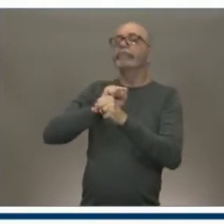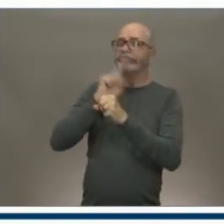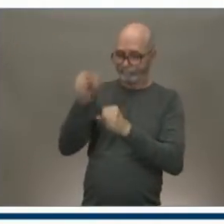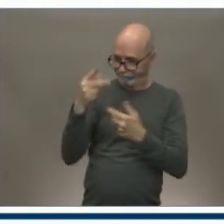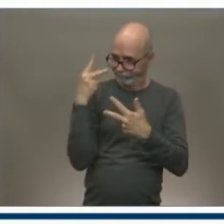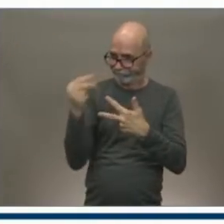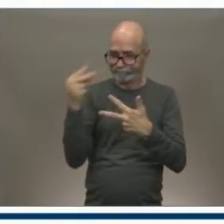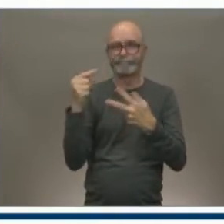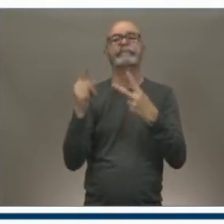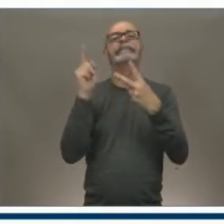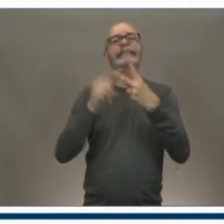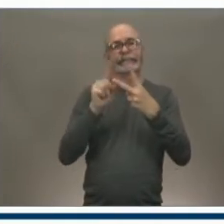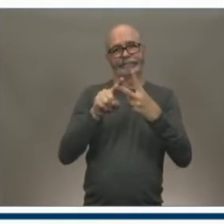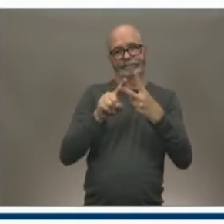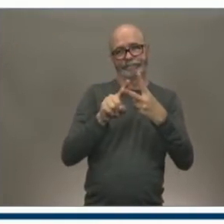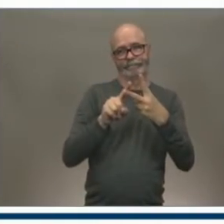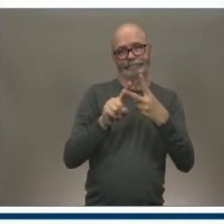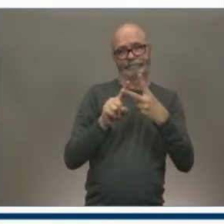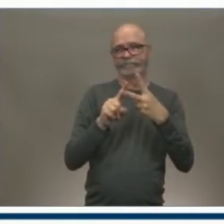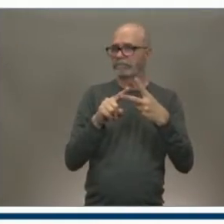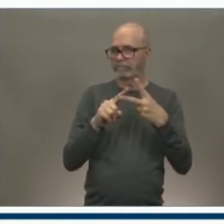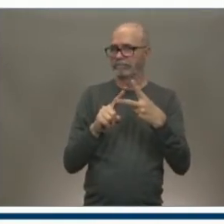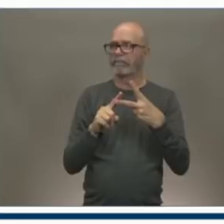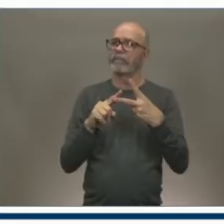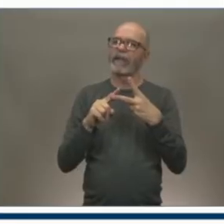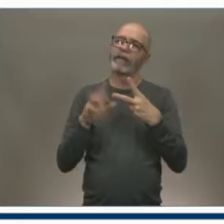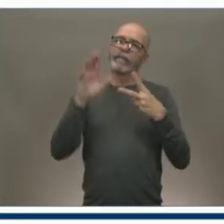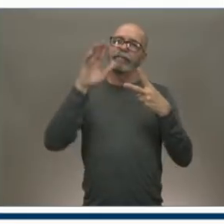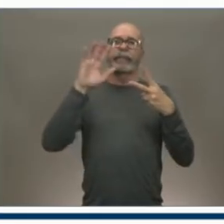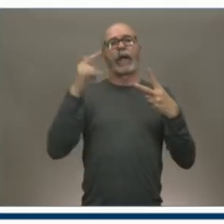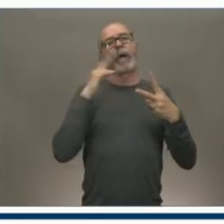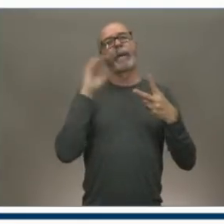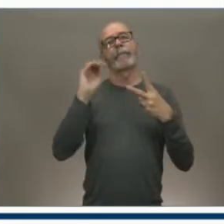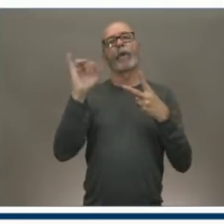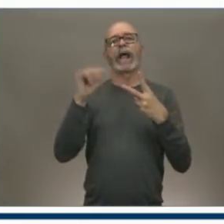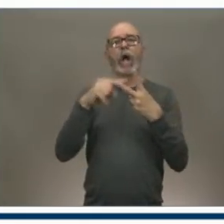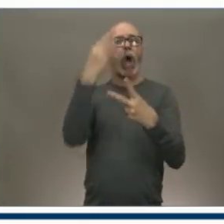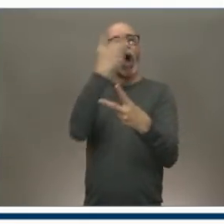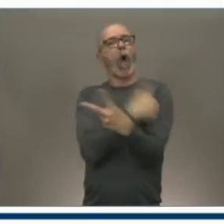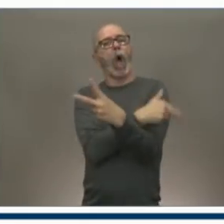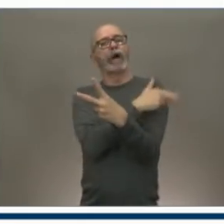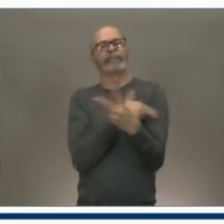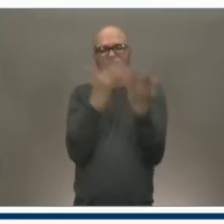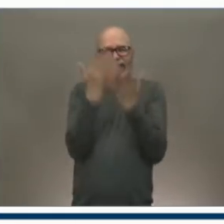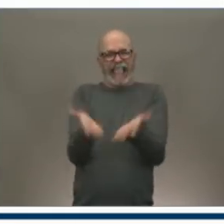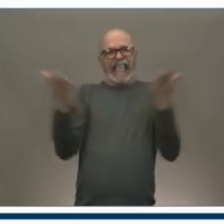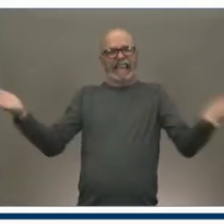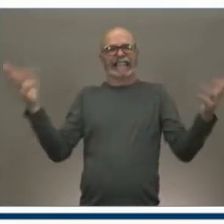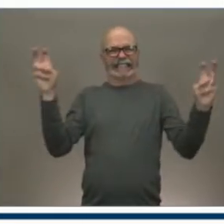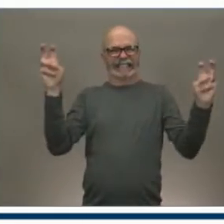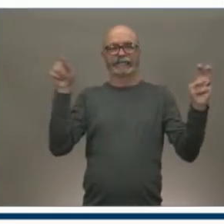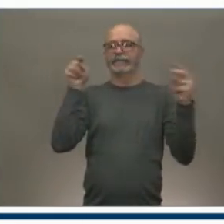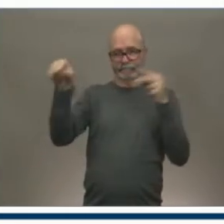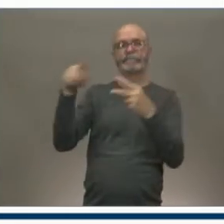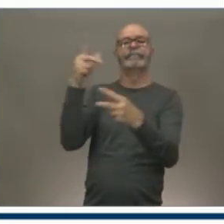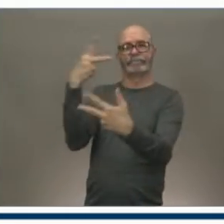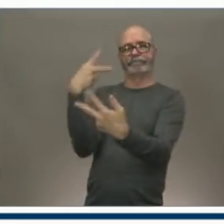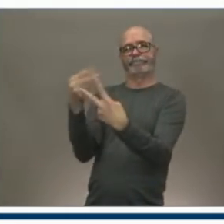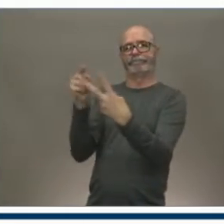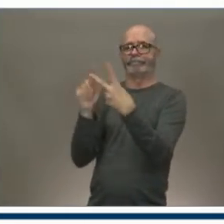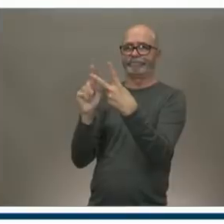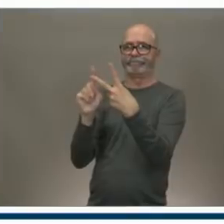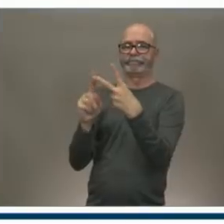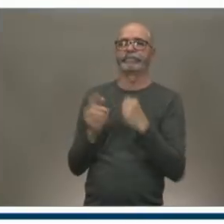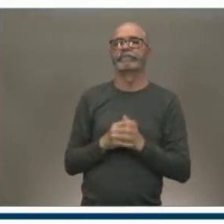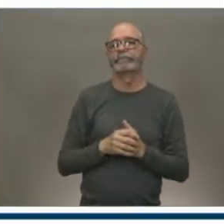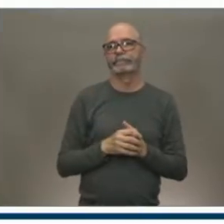hospital-based occupational health clinics for these specific healthcare work groups. We'll also continue immunizing people